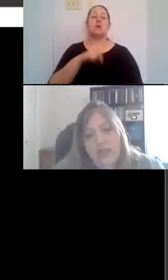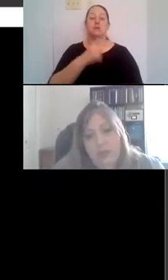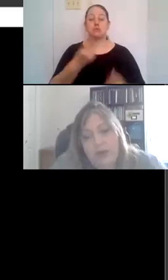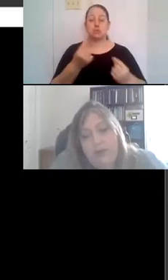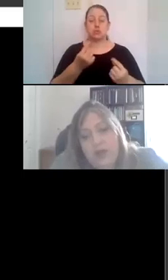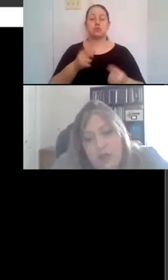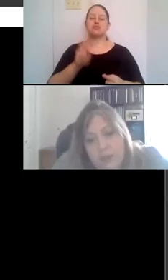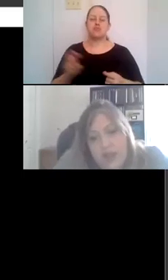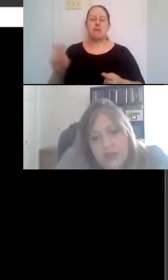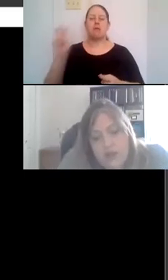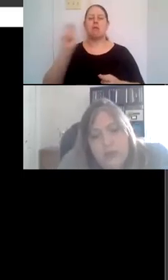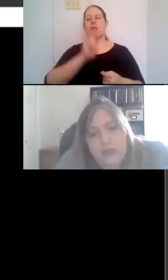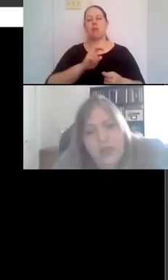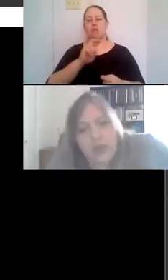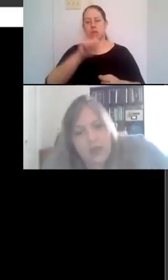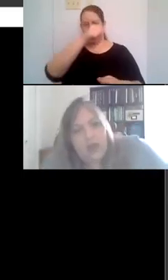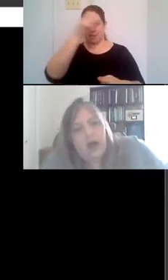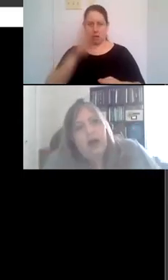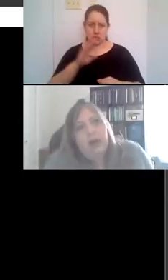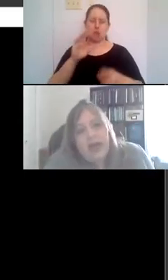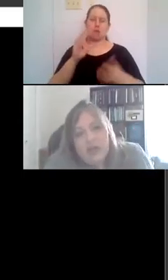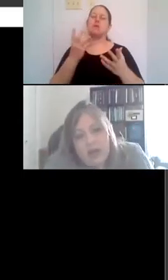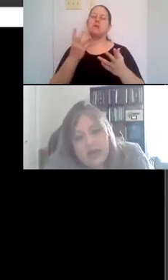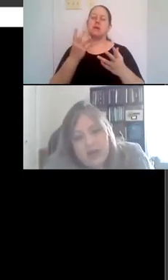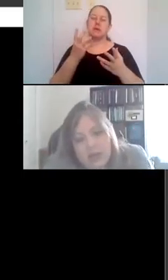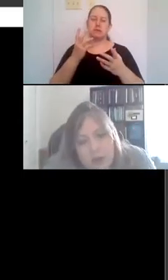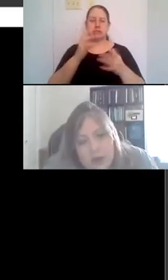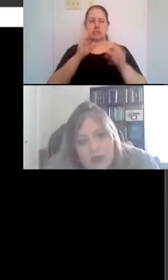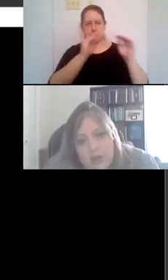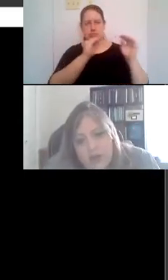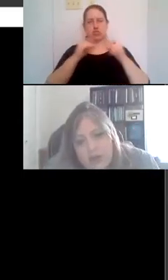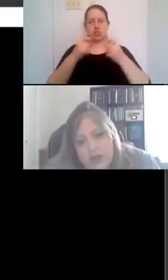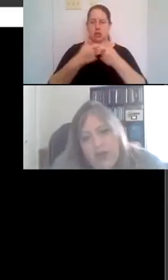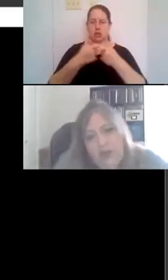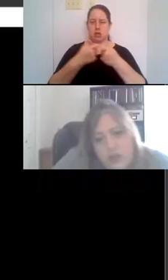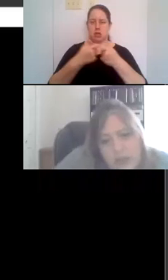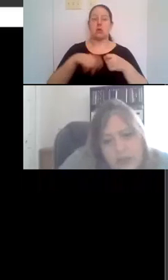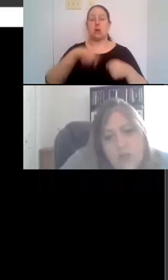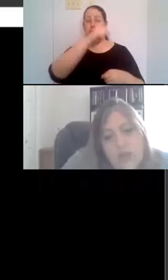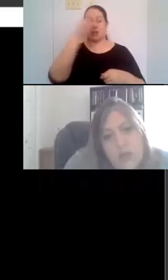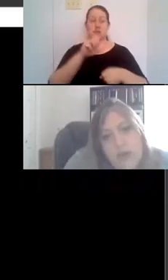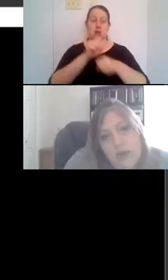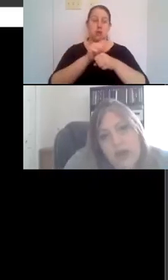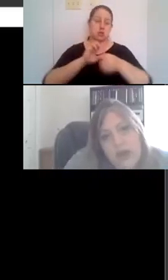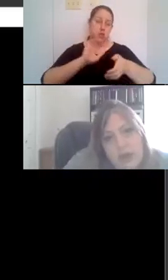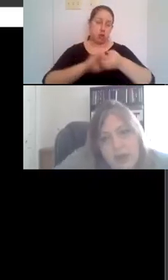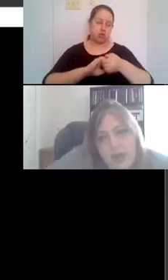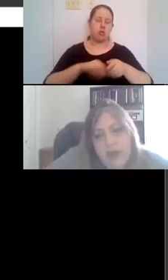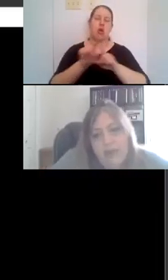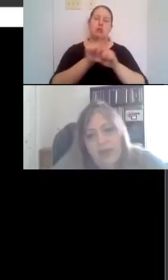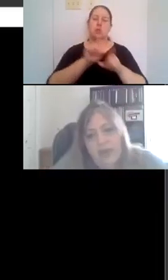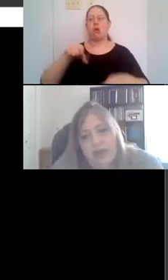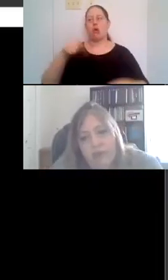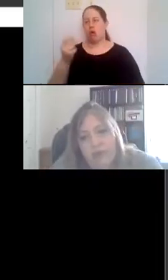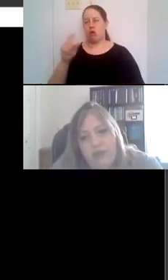and teach pre-apprenticeship electrical. Alaska Works Partnership also does other trades, which we are working